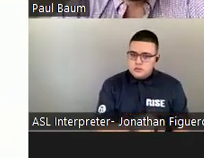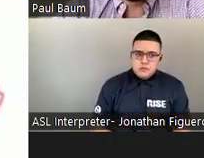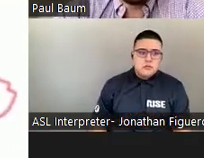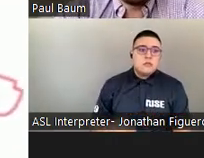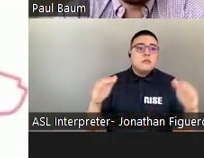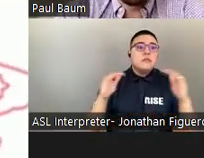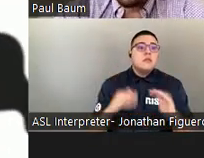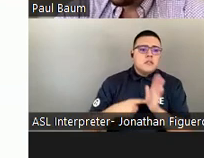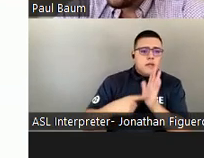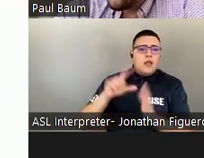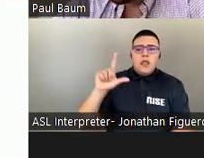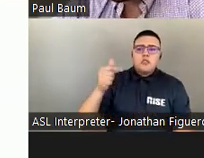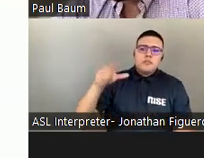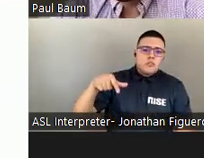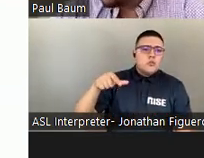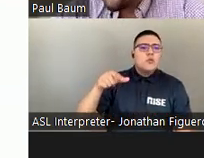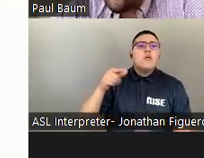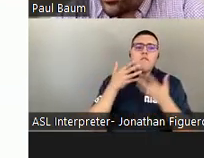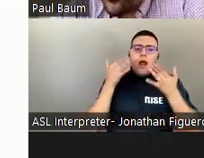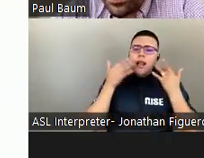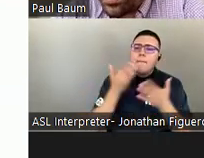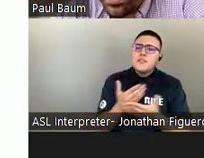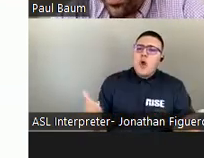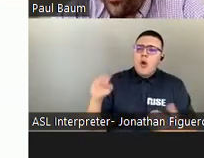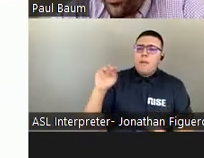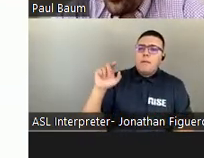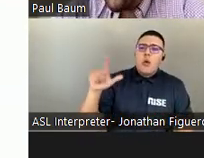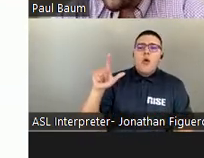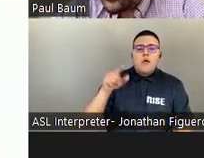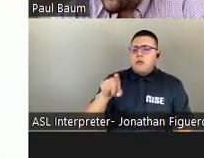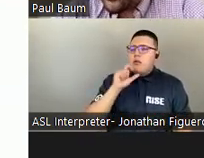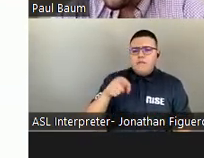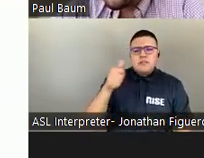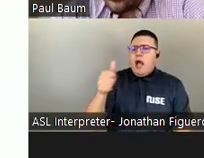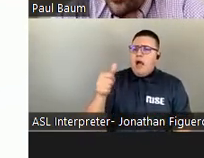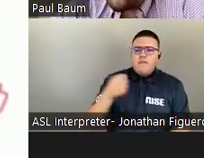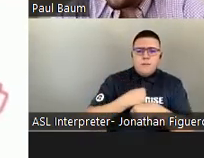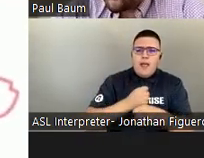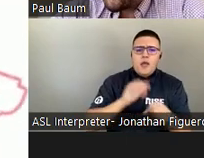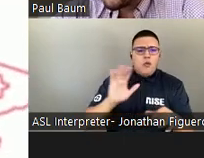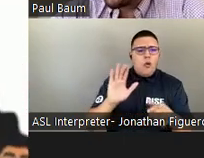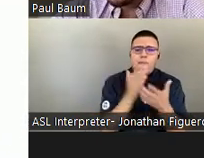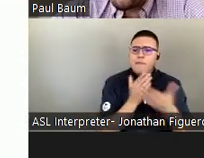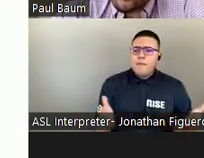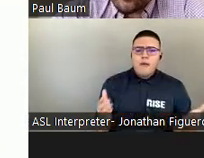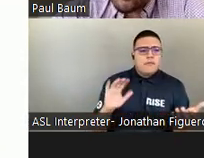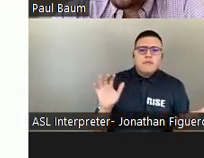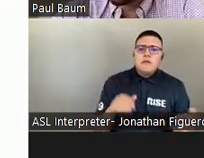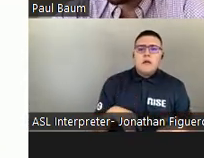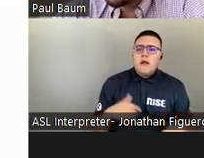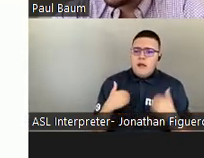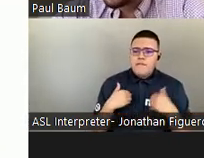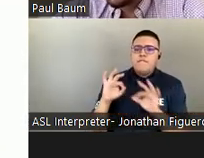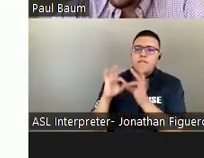Display LGBTQ plus friendly materials. You don't have to develop this yourself. There's other agencies that have it. There's Family Acceptance Projects, there's